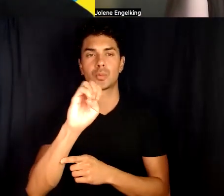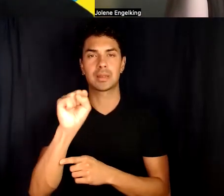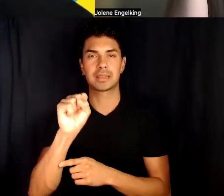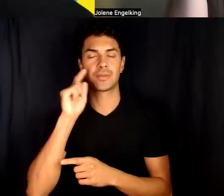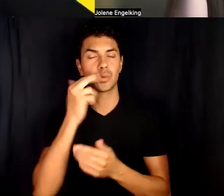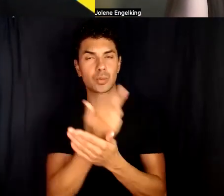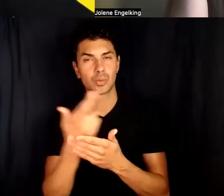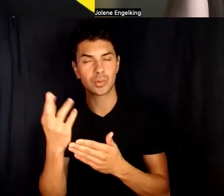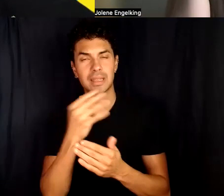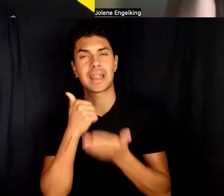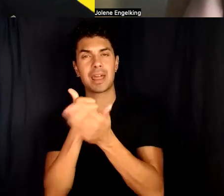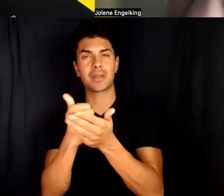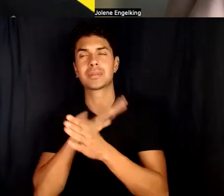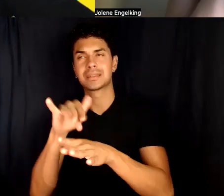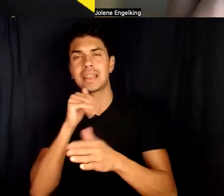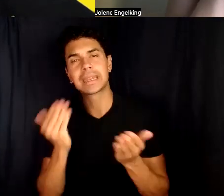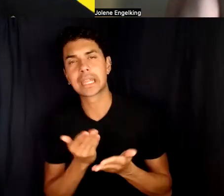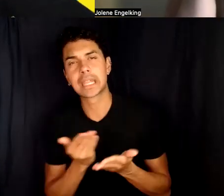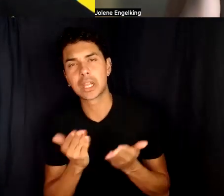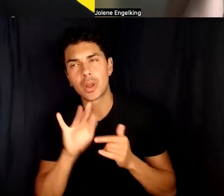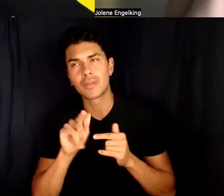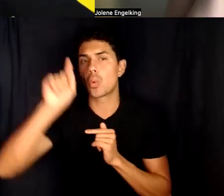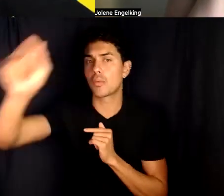lot of the times. And